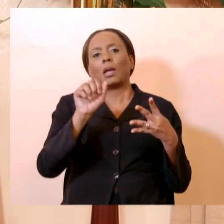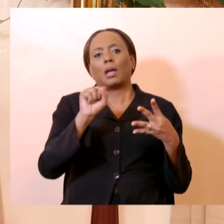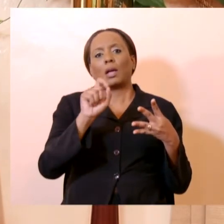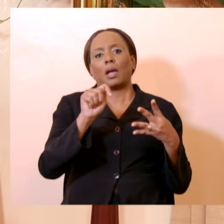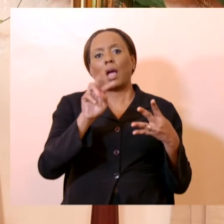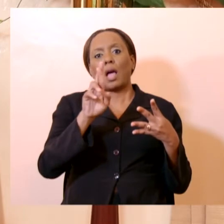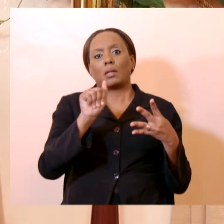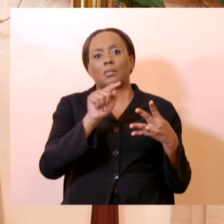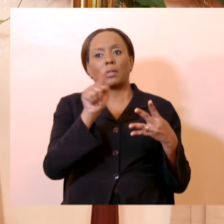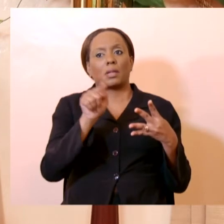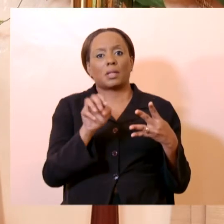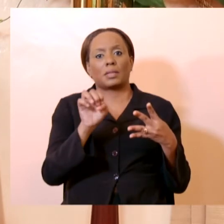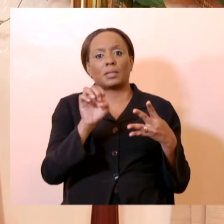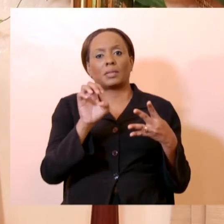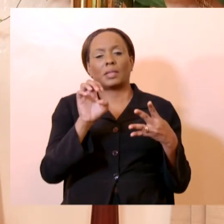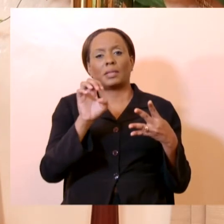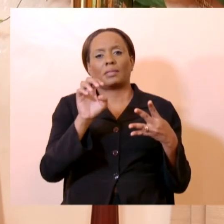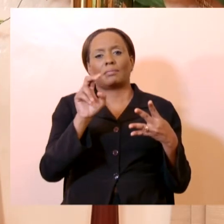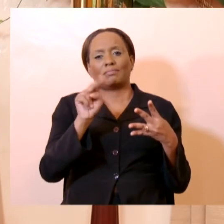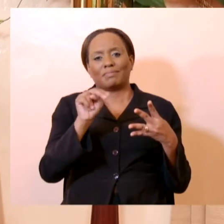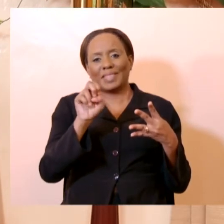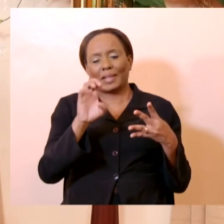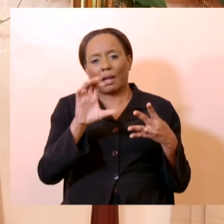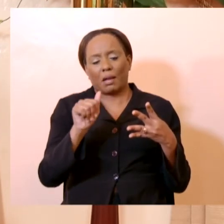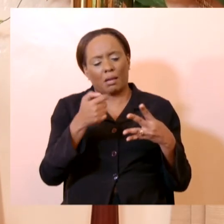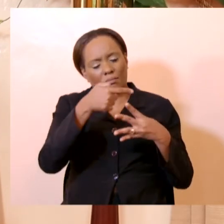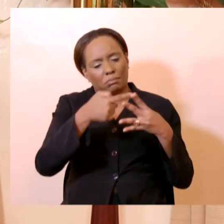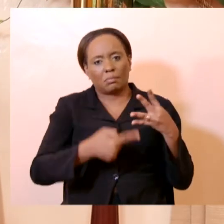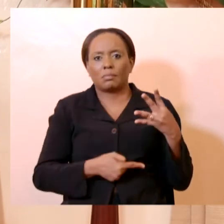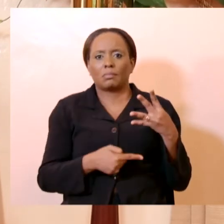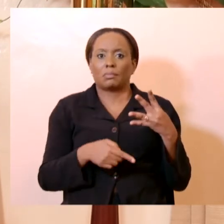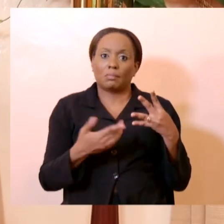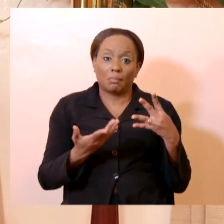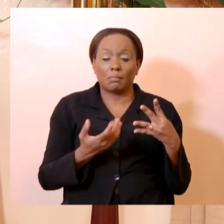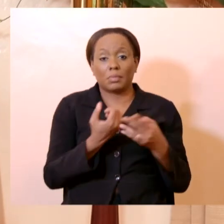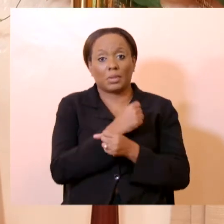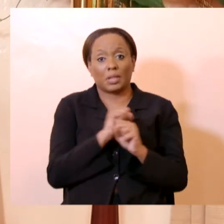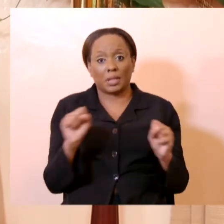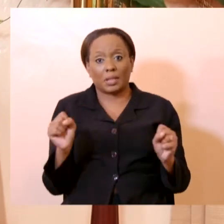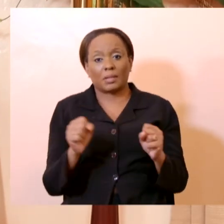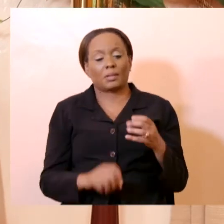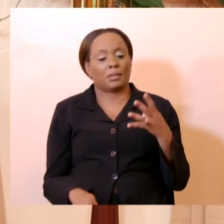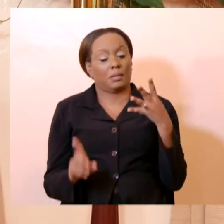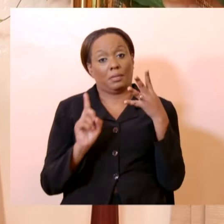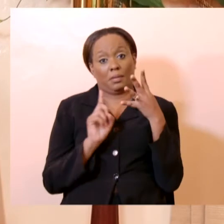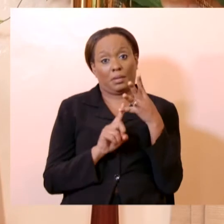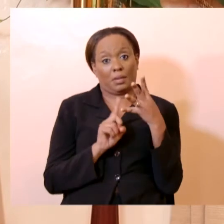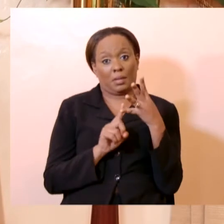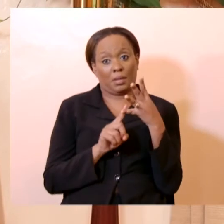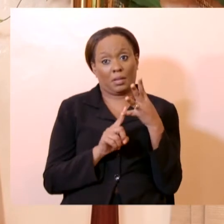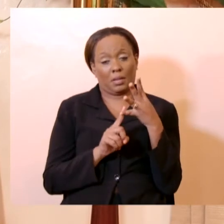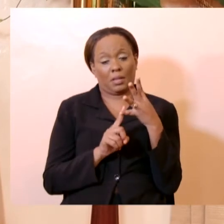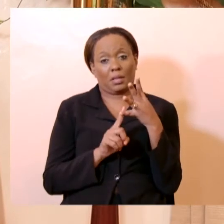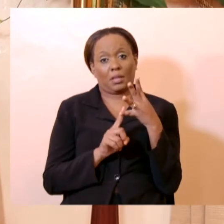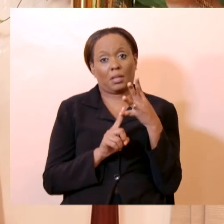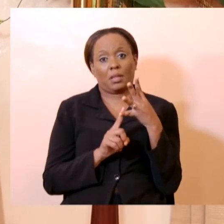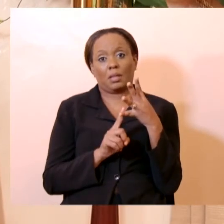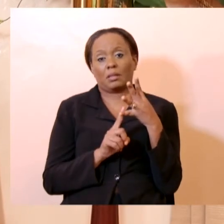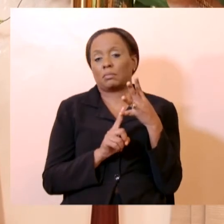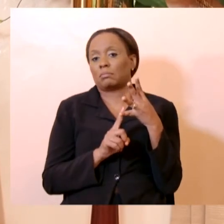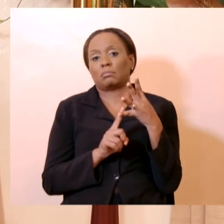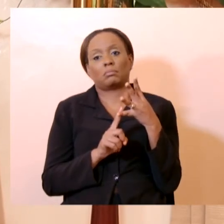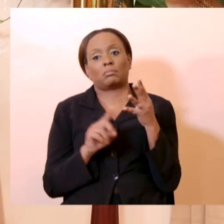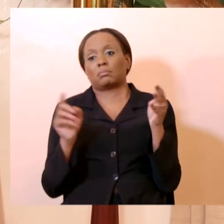all these vaccines are relatively safe. In particular, with the Oxford Astra Zenaca, there's been a low incidence reported